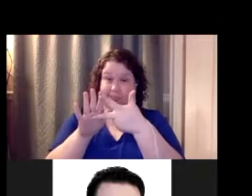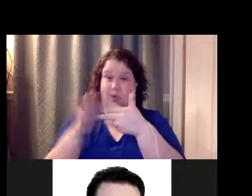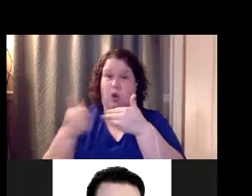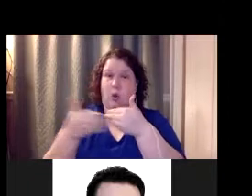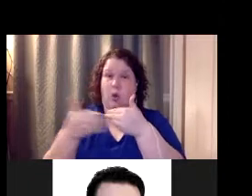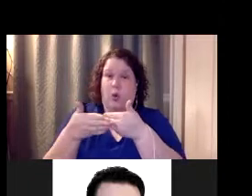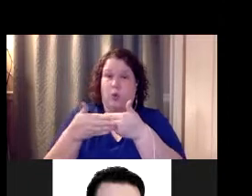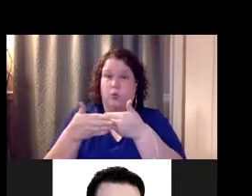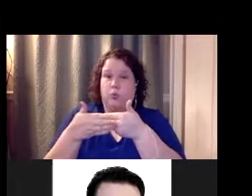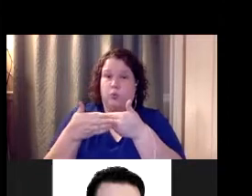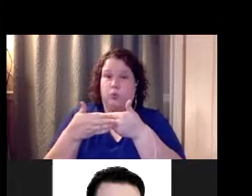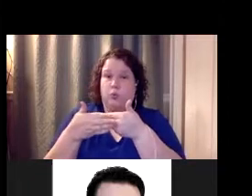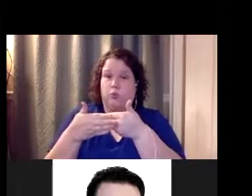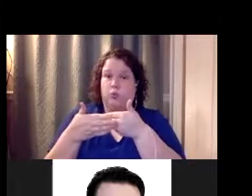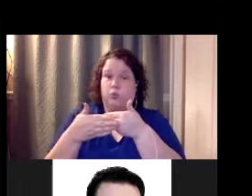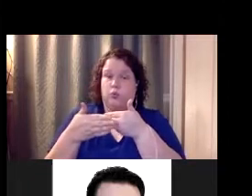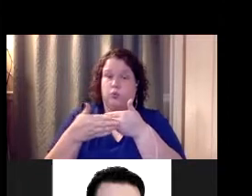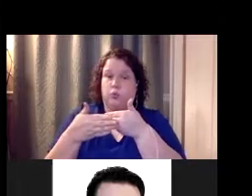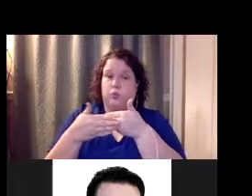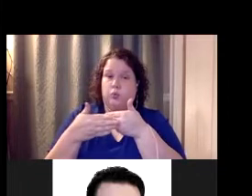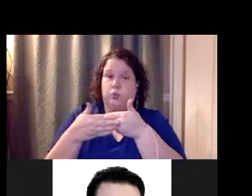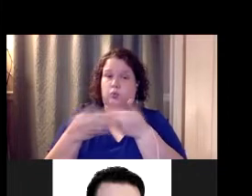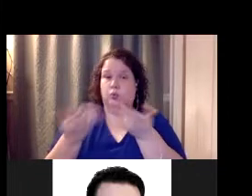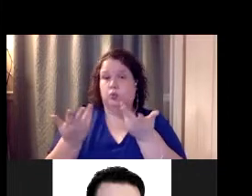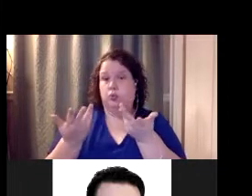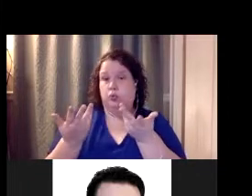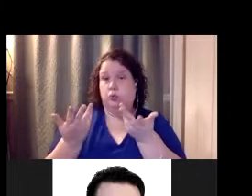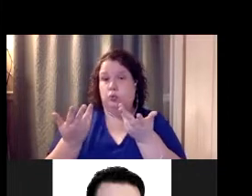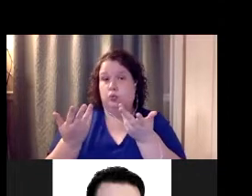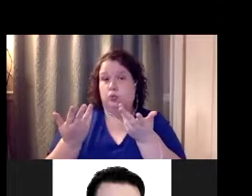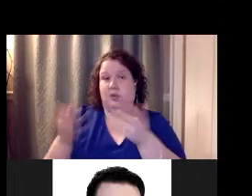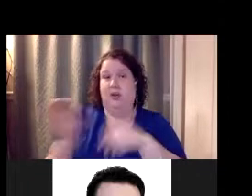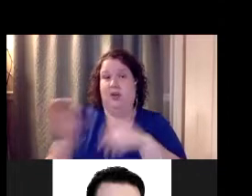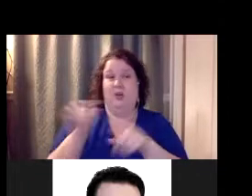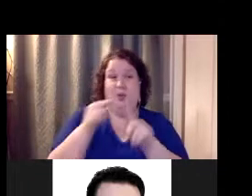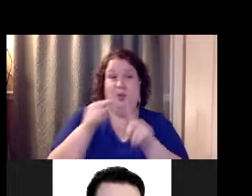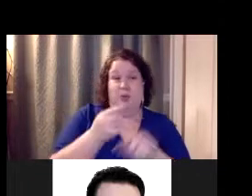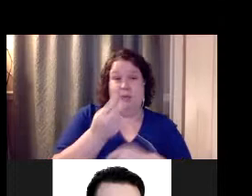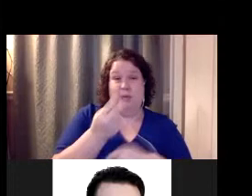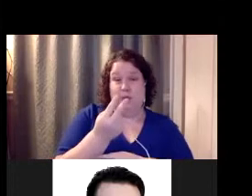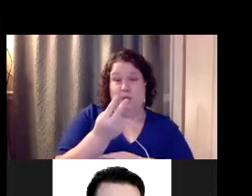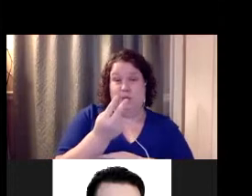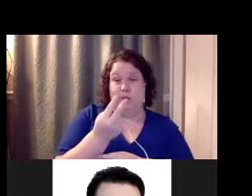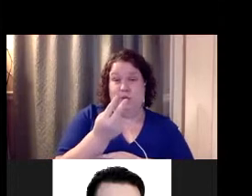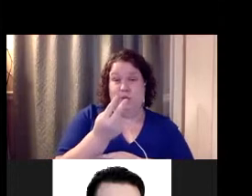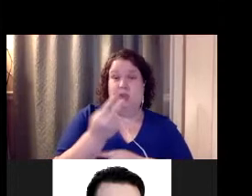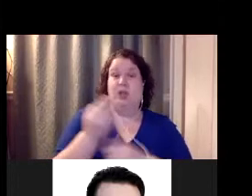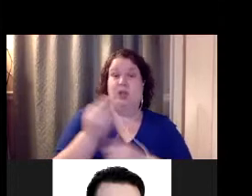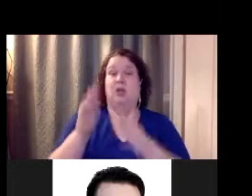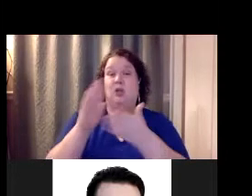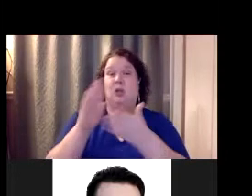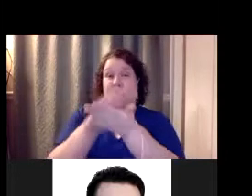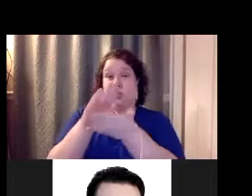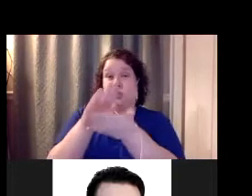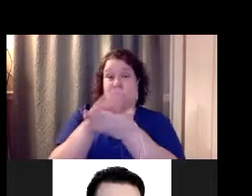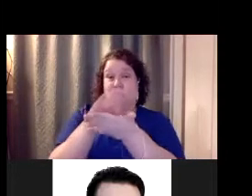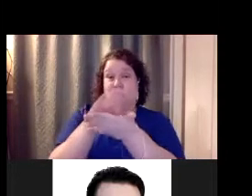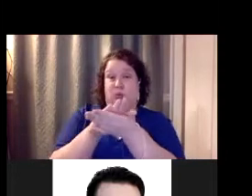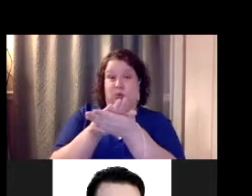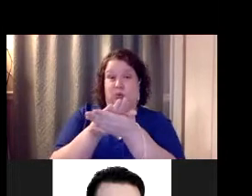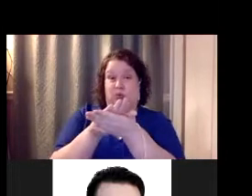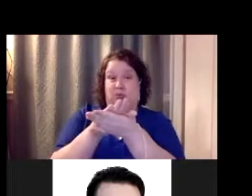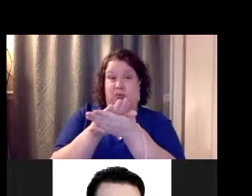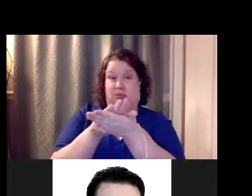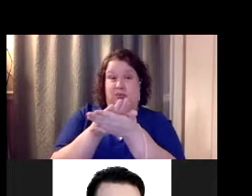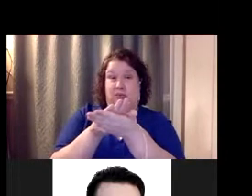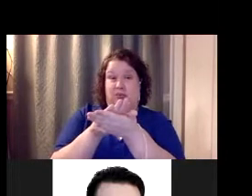other, but that really pairs then with point number two about the need to address the facility condition assessment and the educational suitability